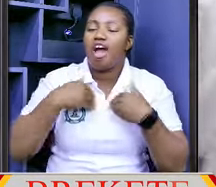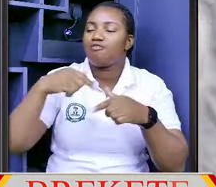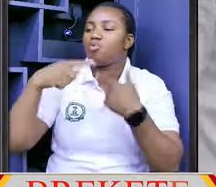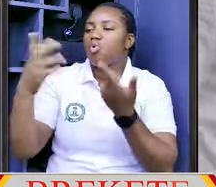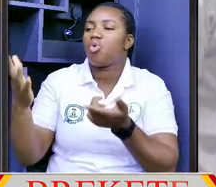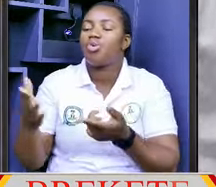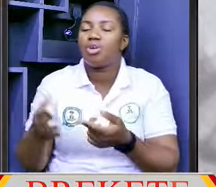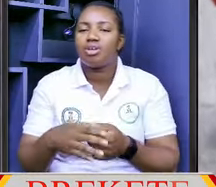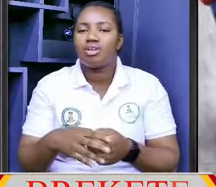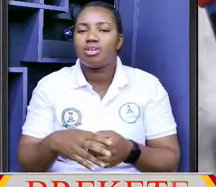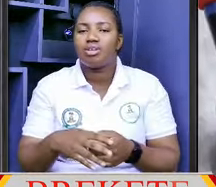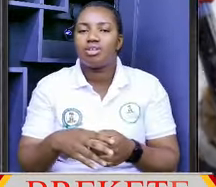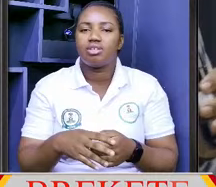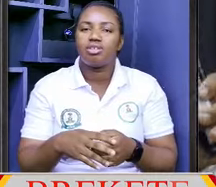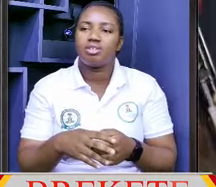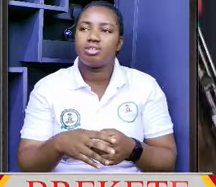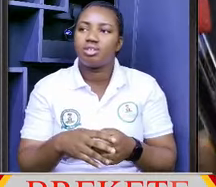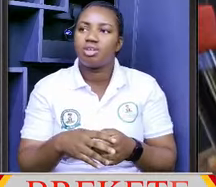again.